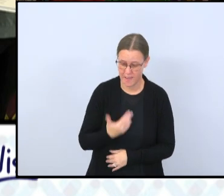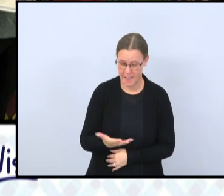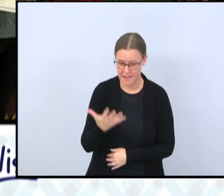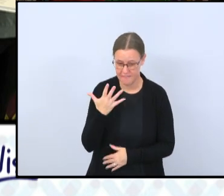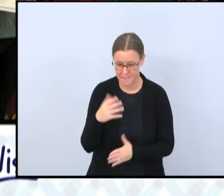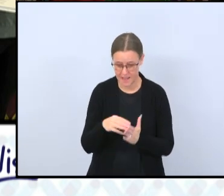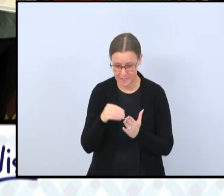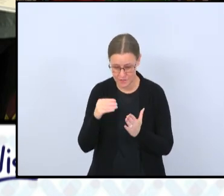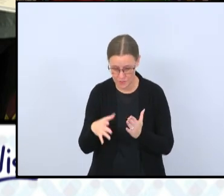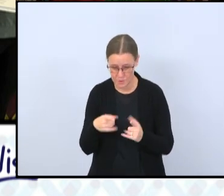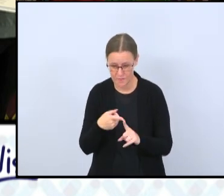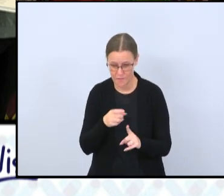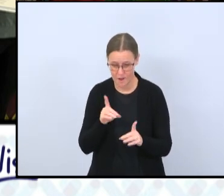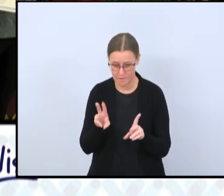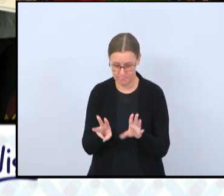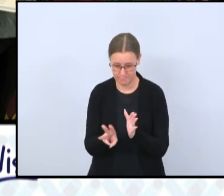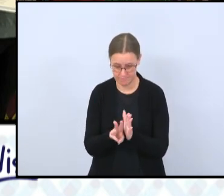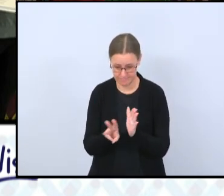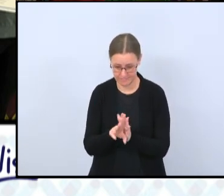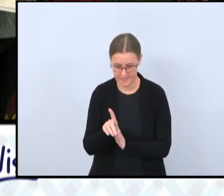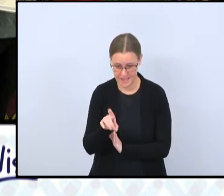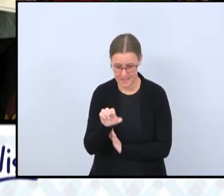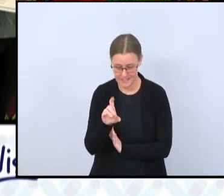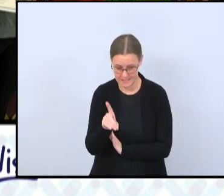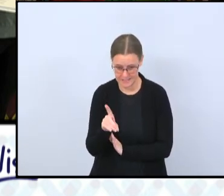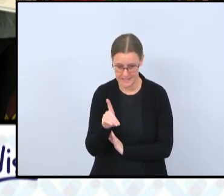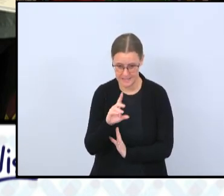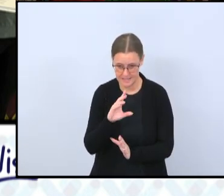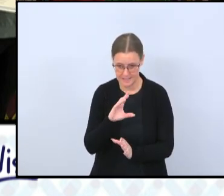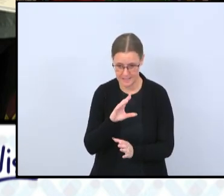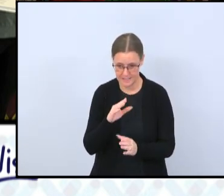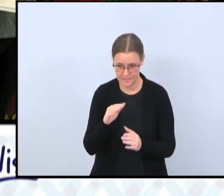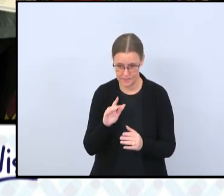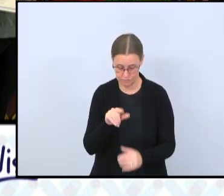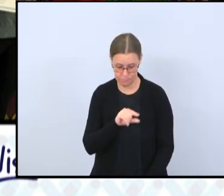from Waco ISD qualified for the state competition.